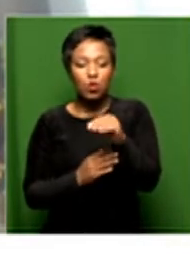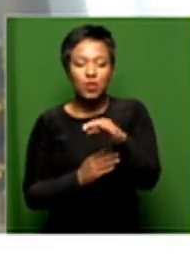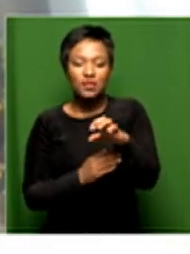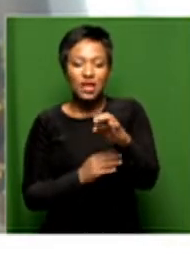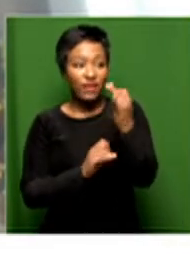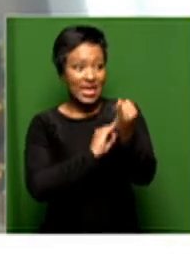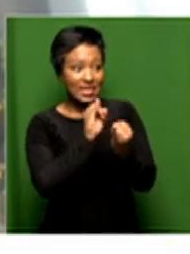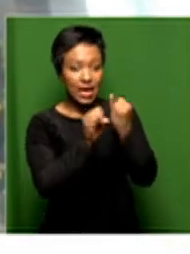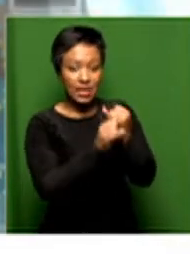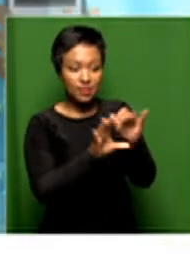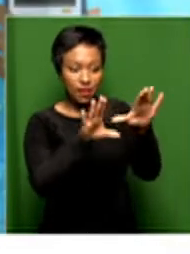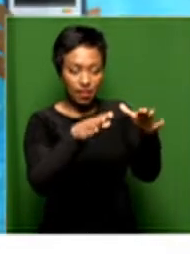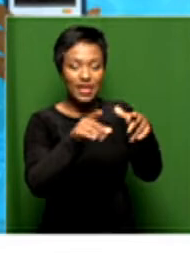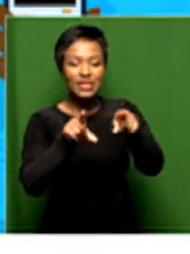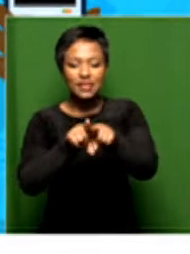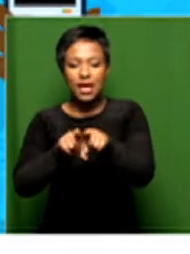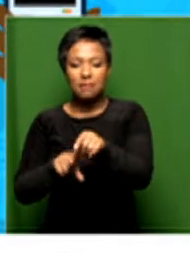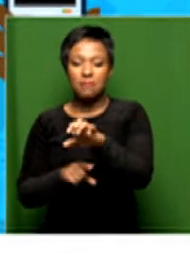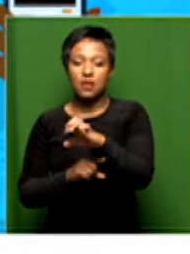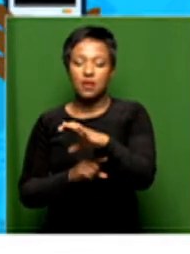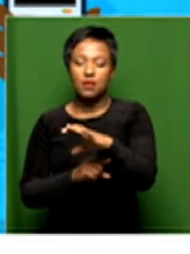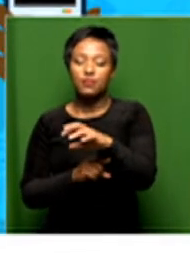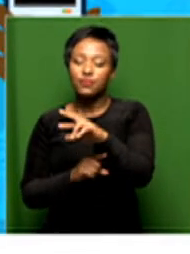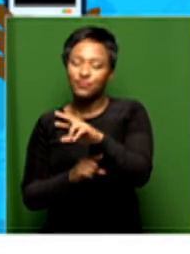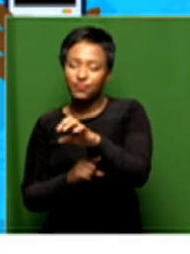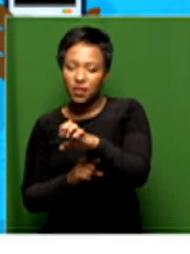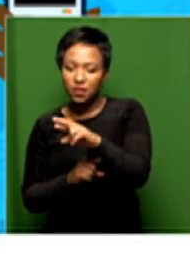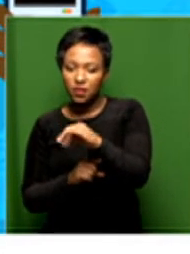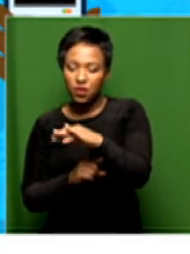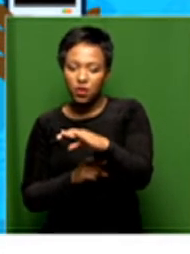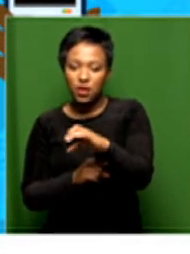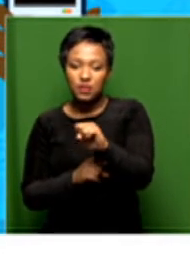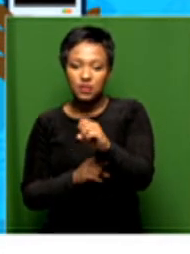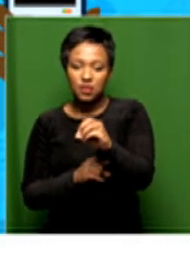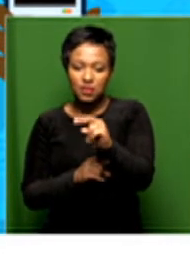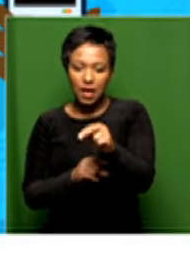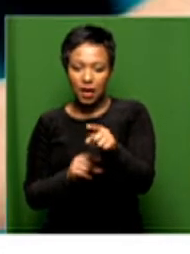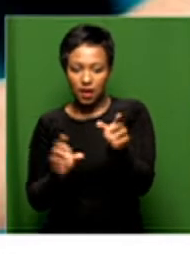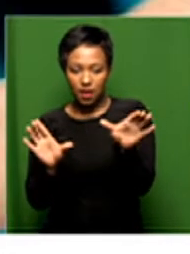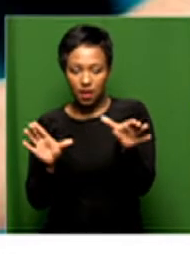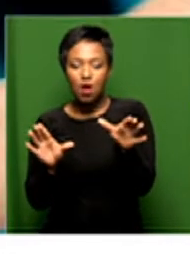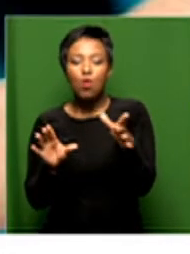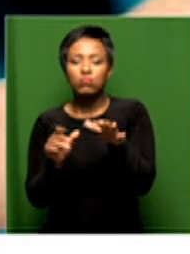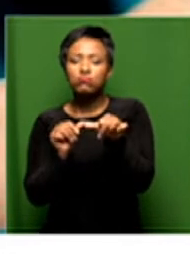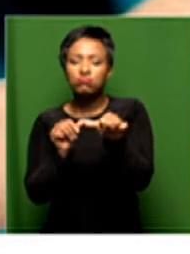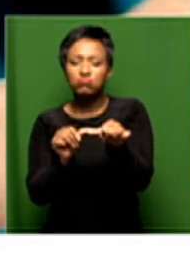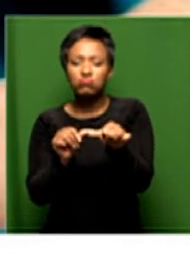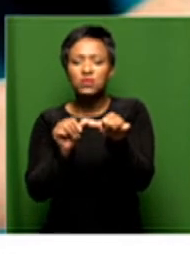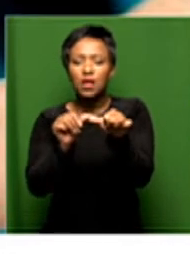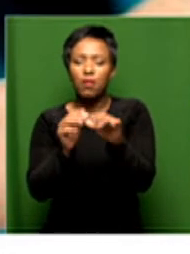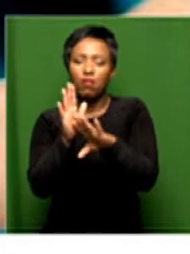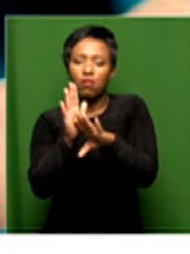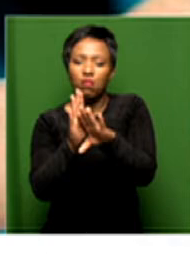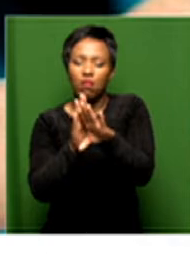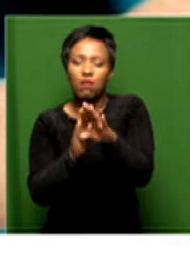organization, as is Ericsson, and this is fundamental to Ericsson's commitment to the Sustainable Development Goal 4,